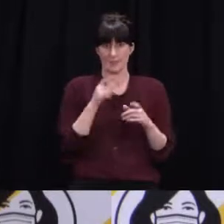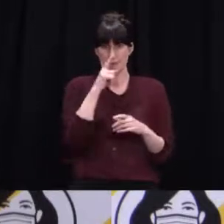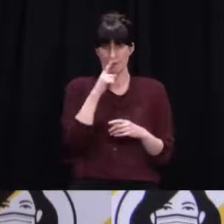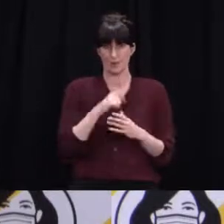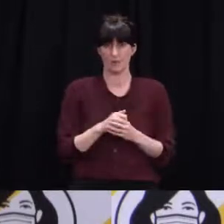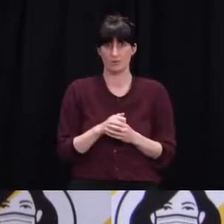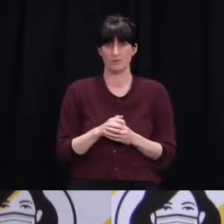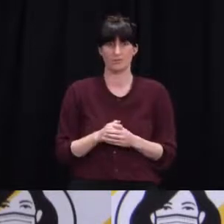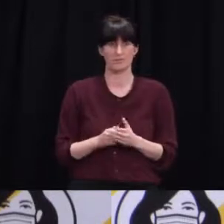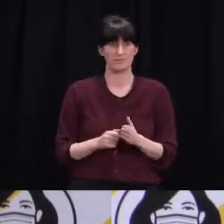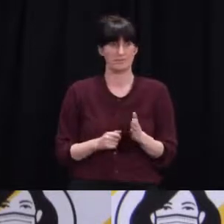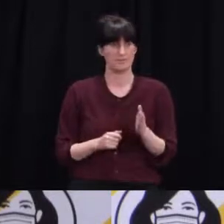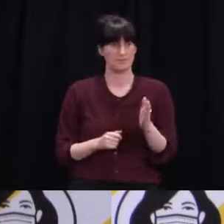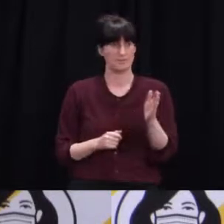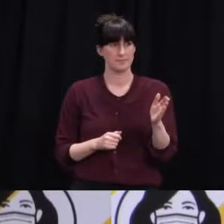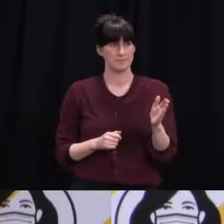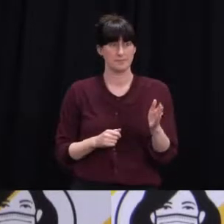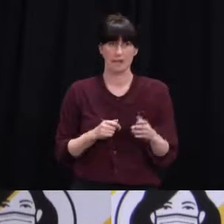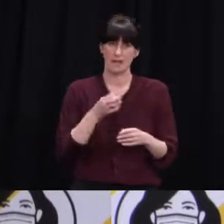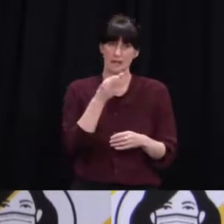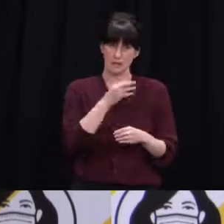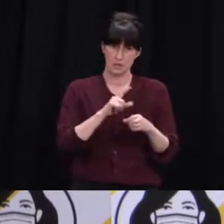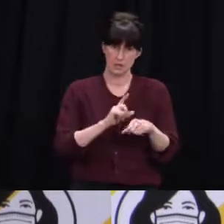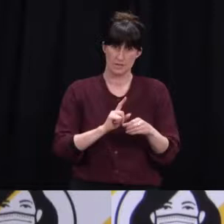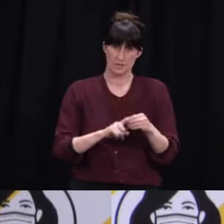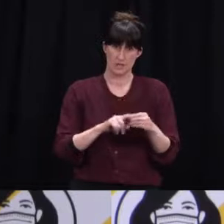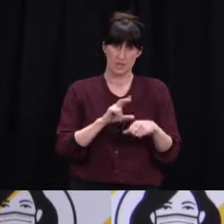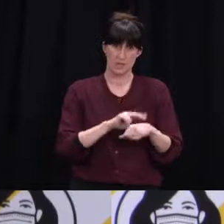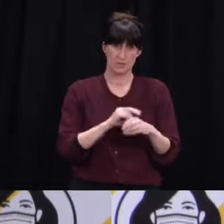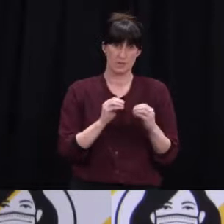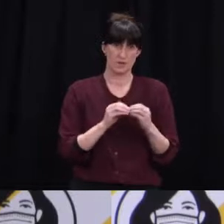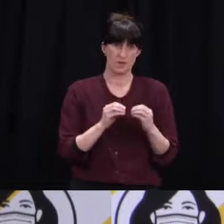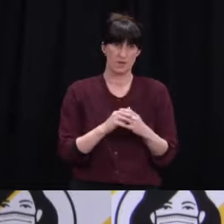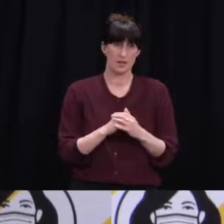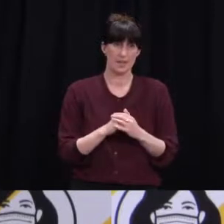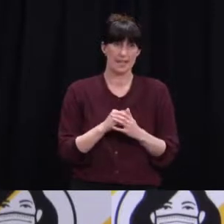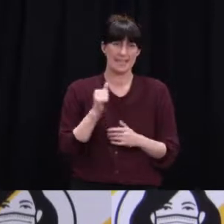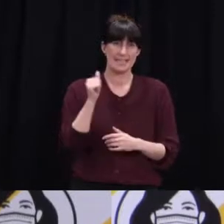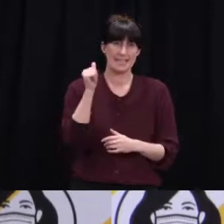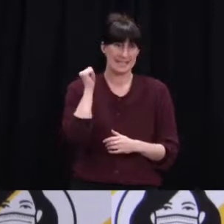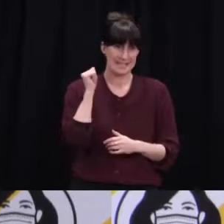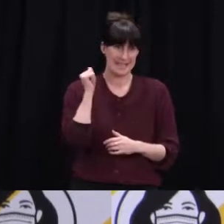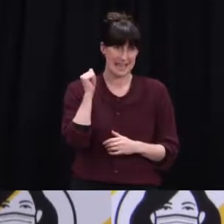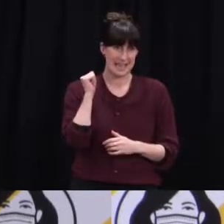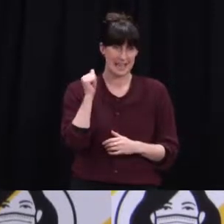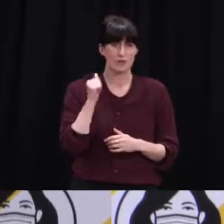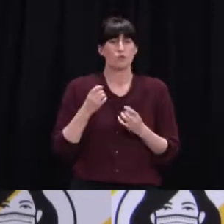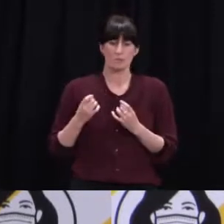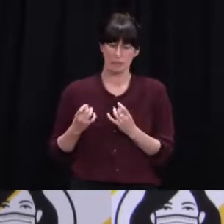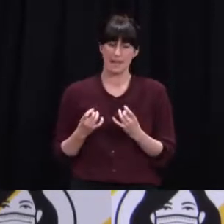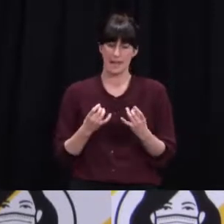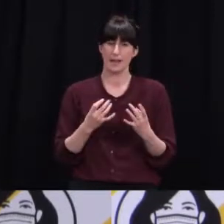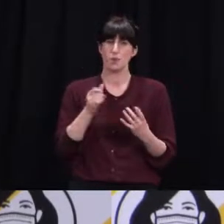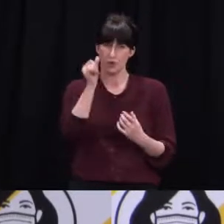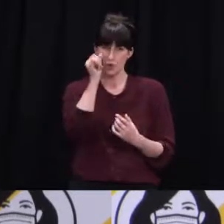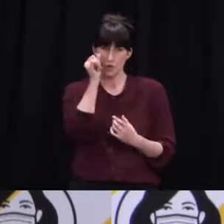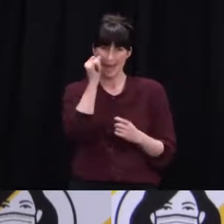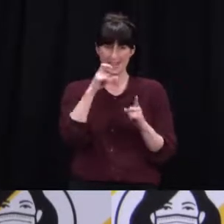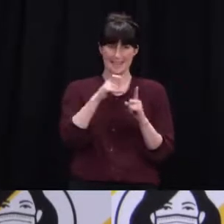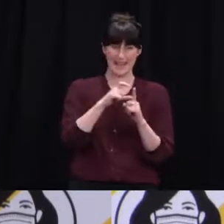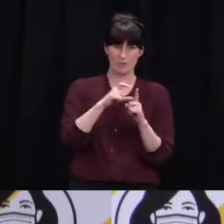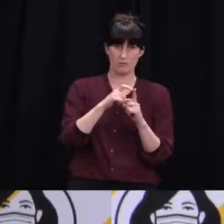or associated with existing clusters. Mark and then Amelia, and I'll keep working my way to the left. Dr. Bloomfield, you mentioned yesterday that you